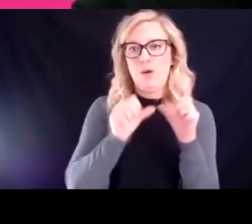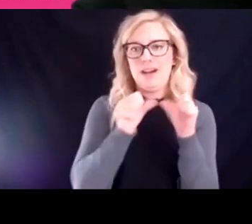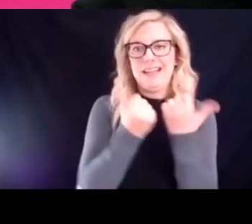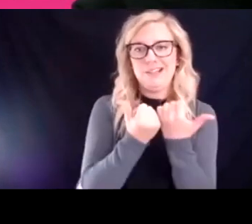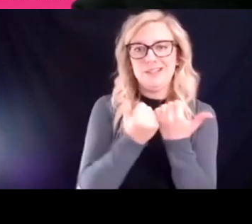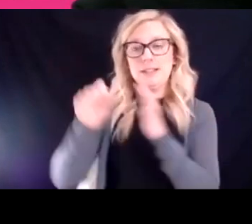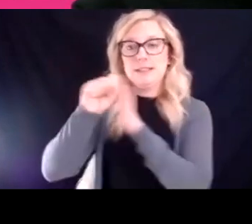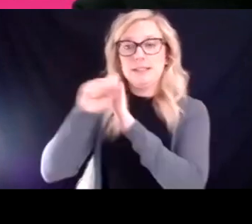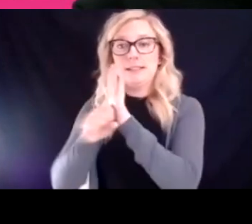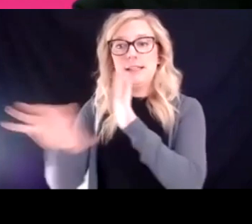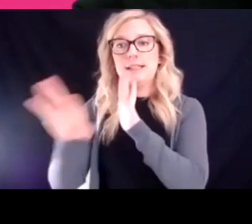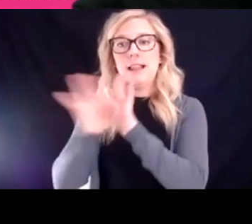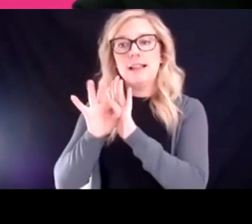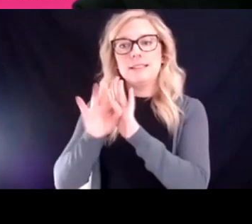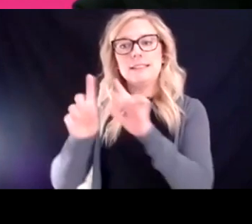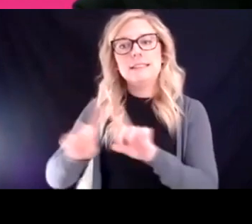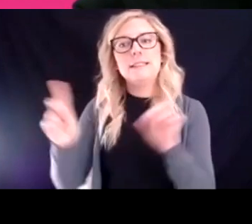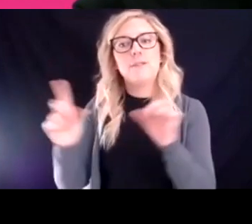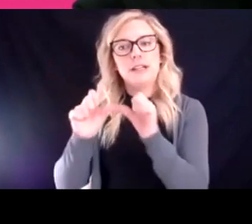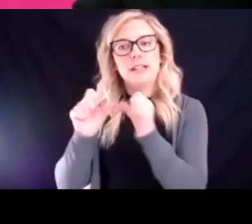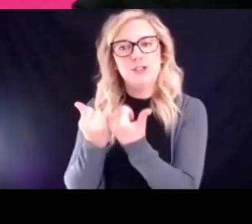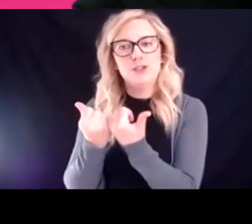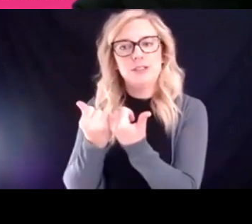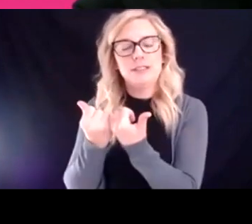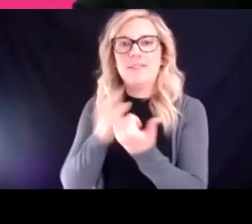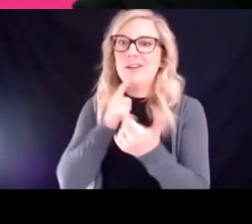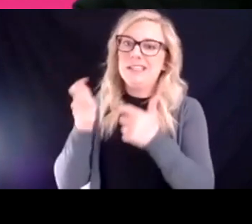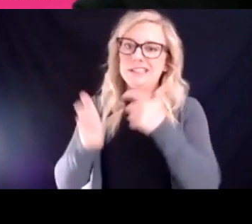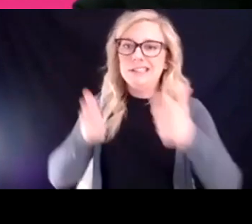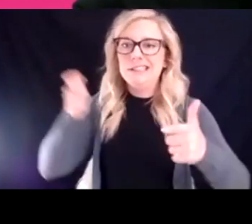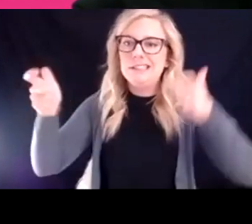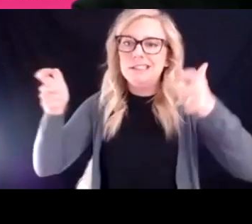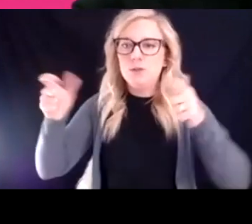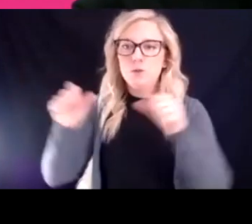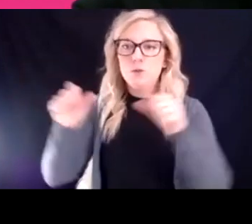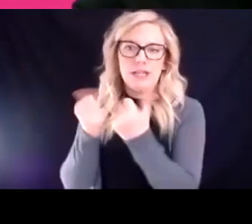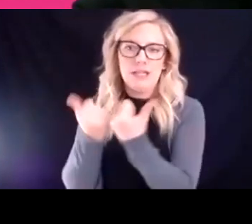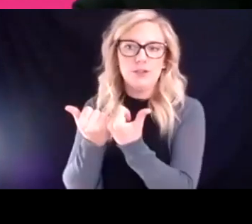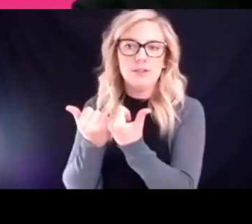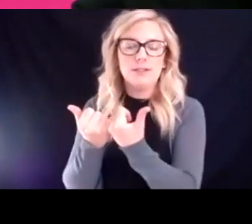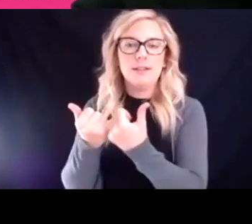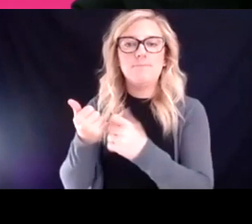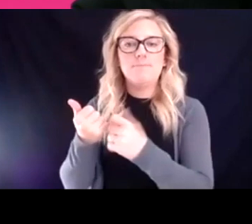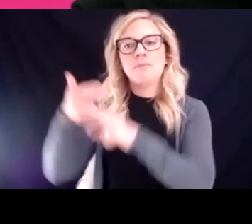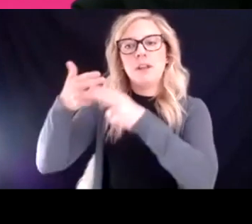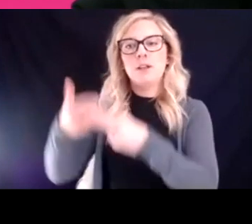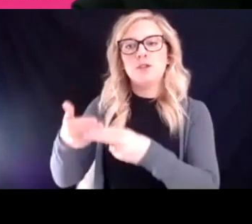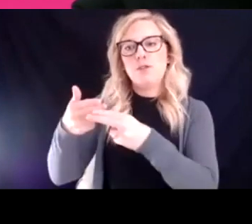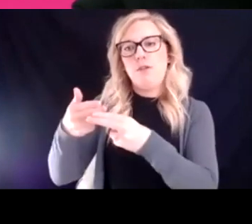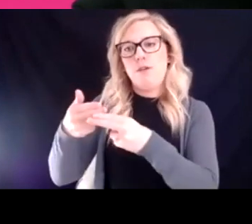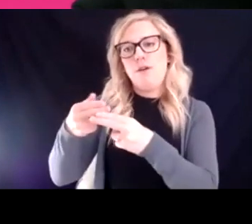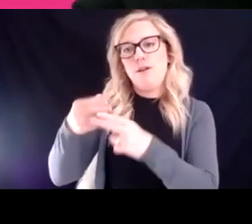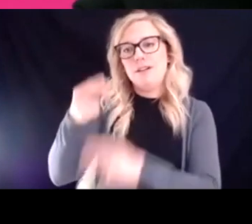a different agency, a very huge agency, which is called Catholic Charities.